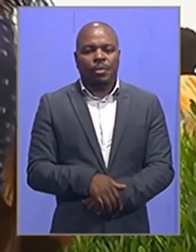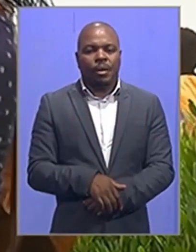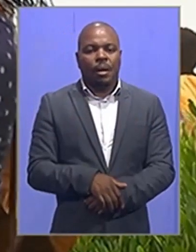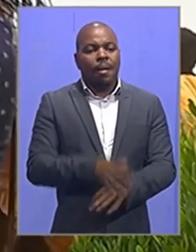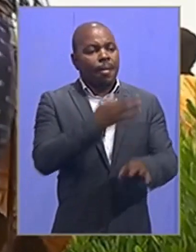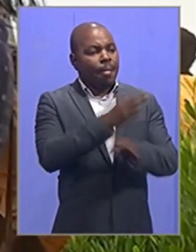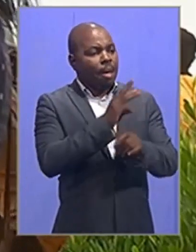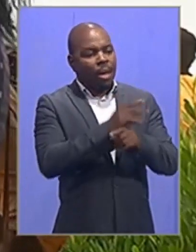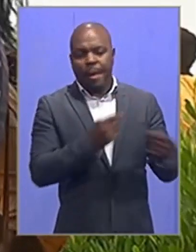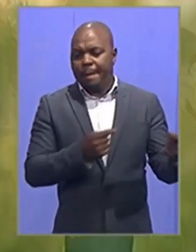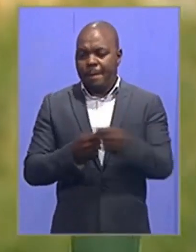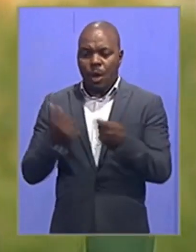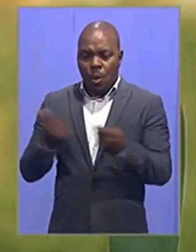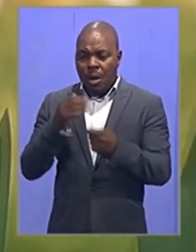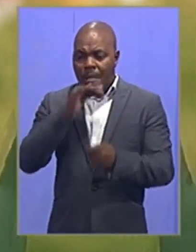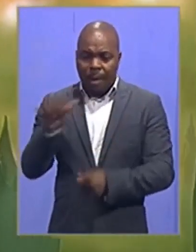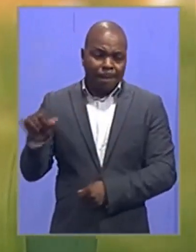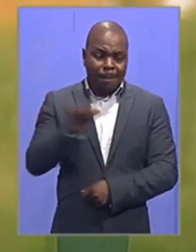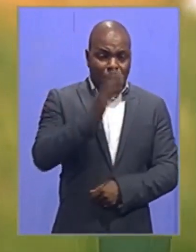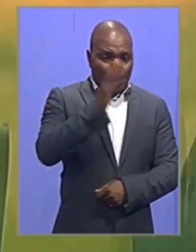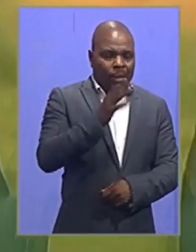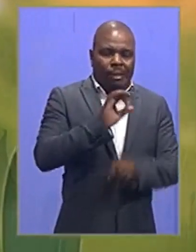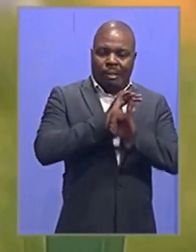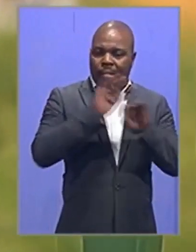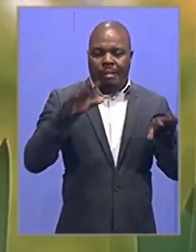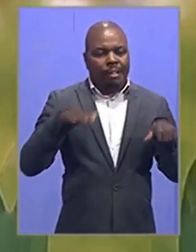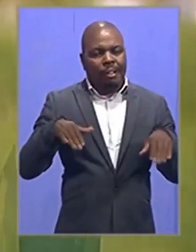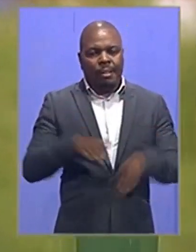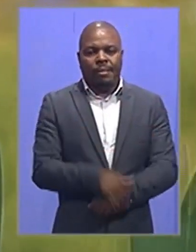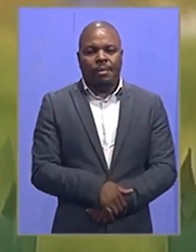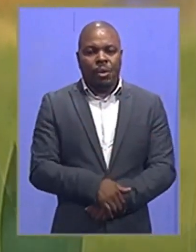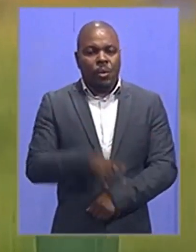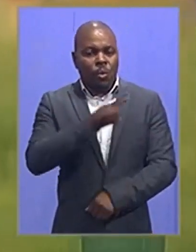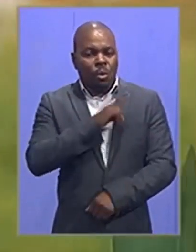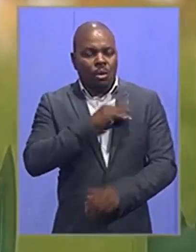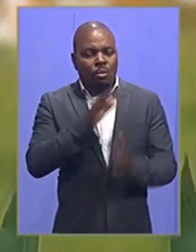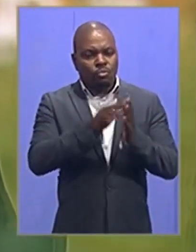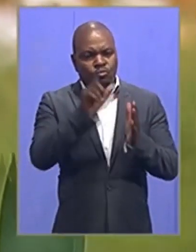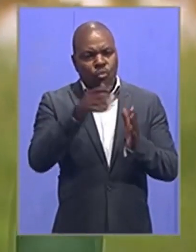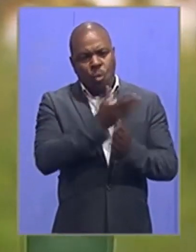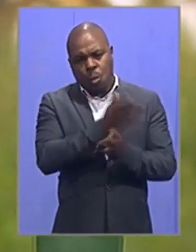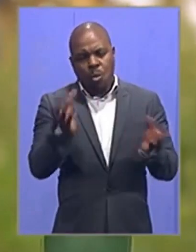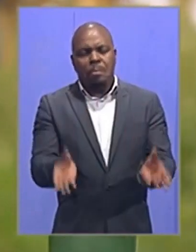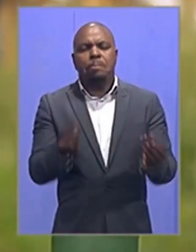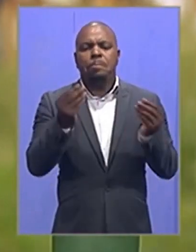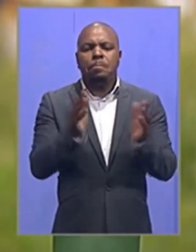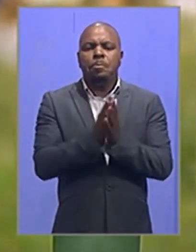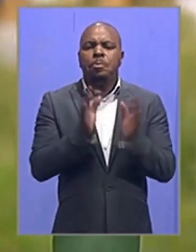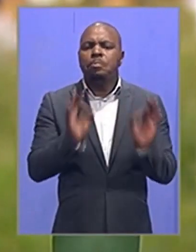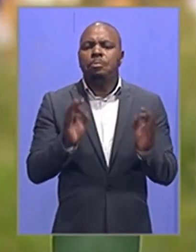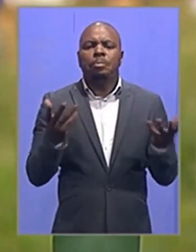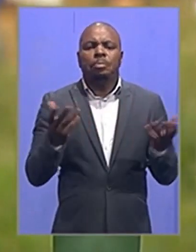se ba lefile ba tla busetswa tjhelete ya bona kapa tjhe, ka ha barutwana bohle ba abetswe dibuka.